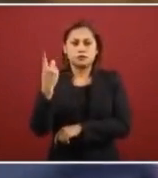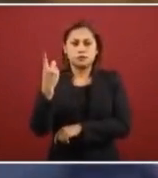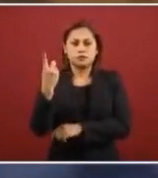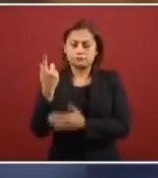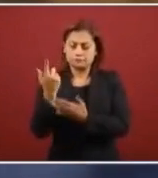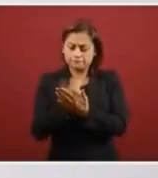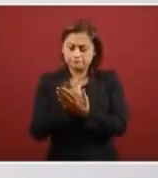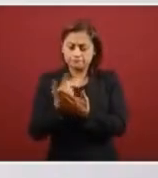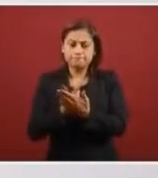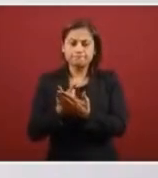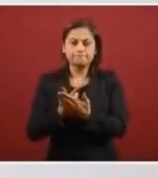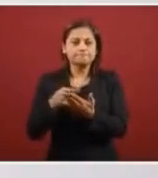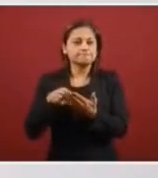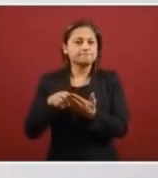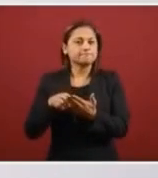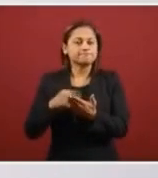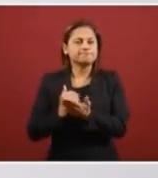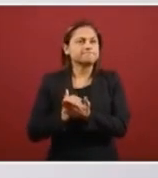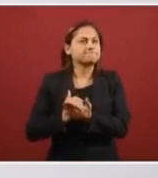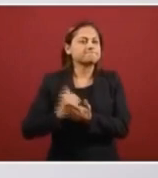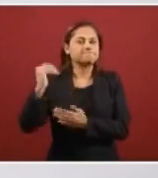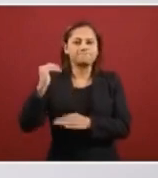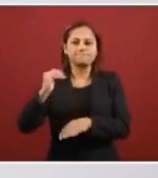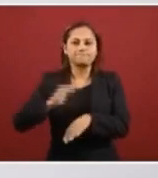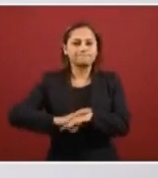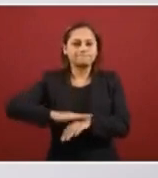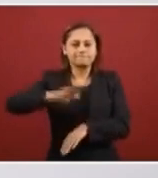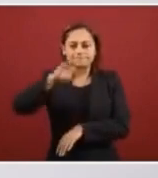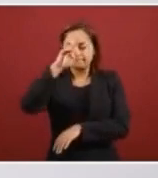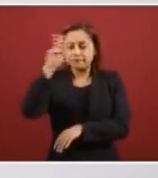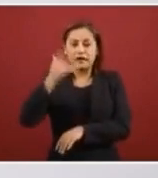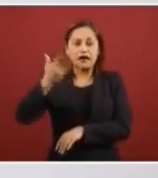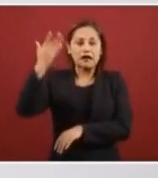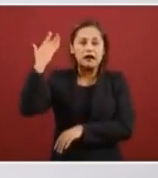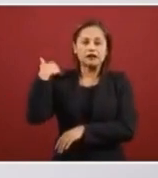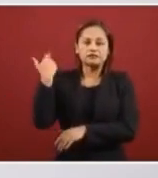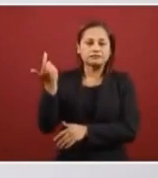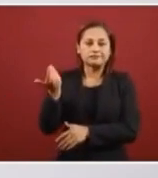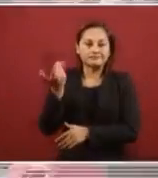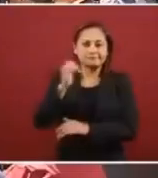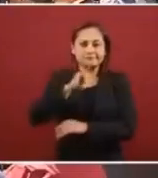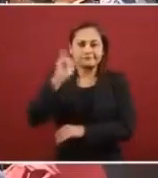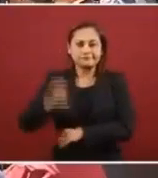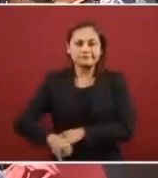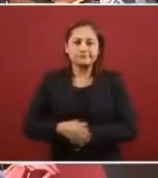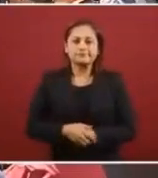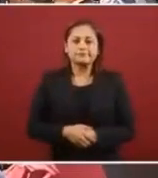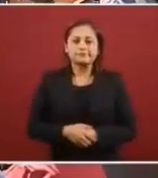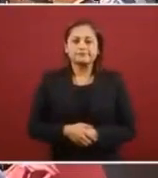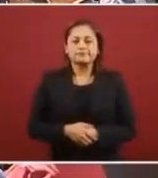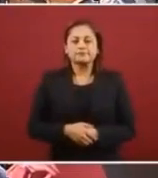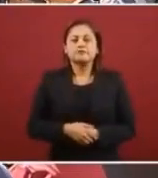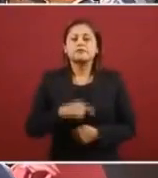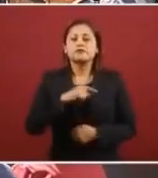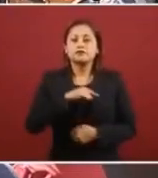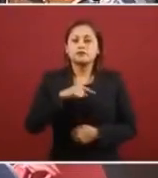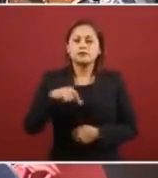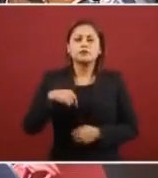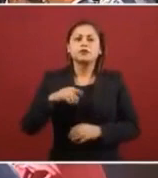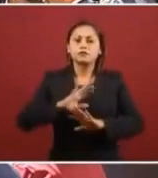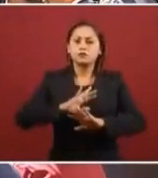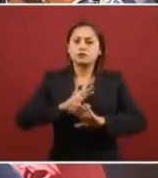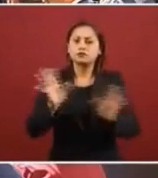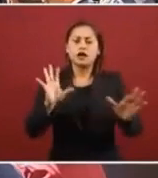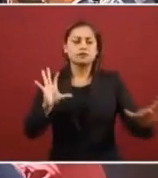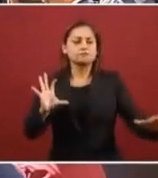thousand million and it's the greatest amount history in history in